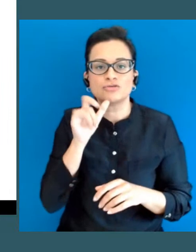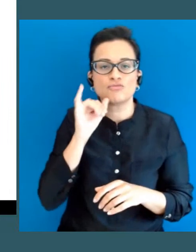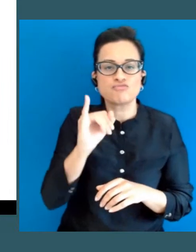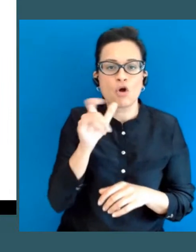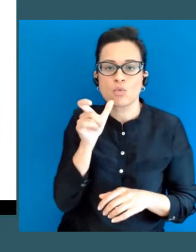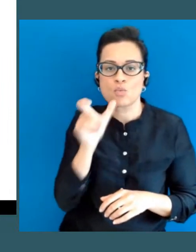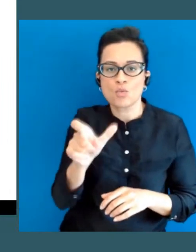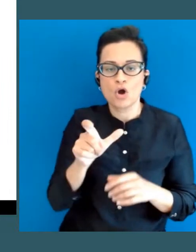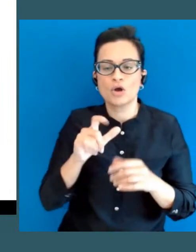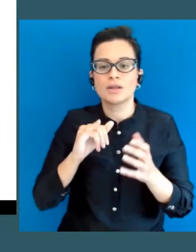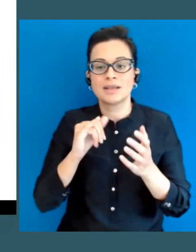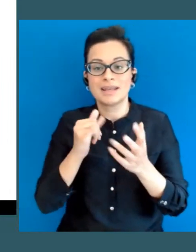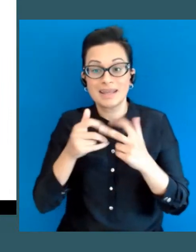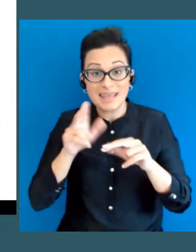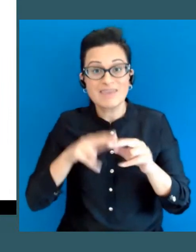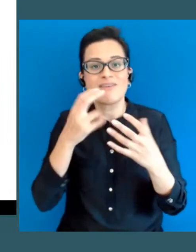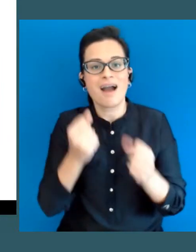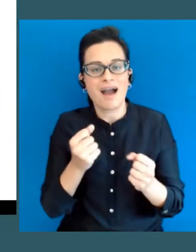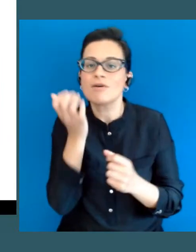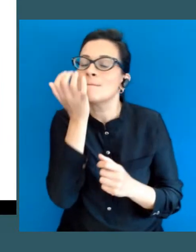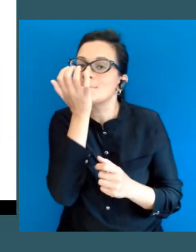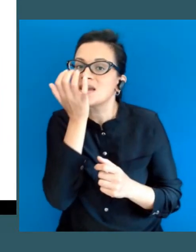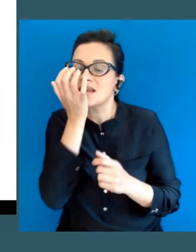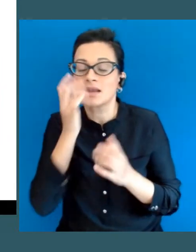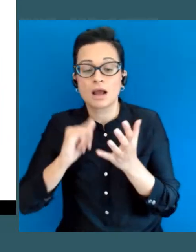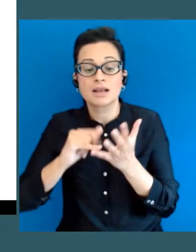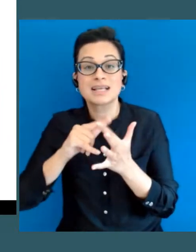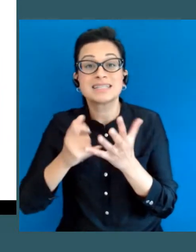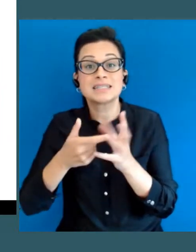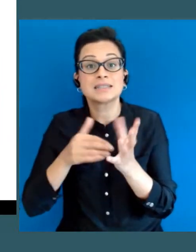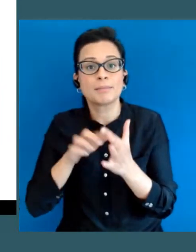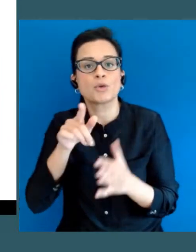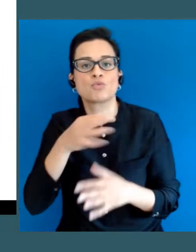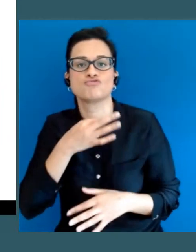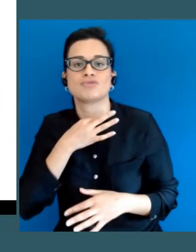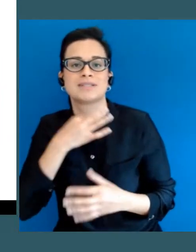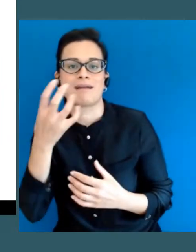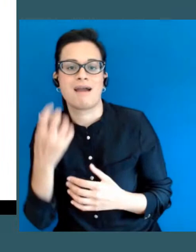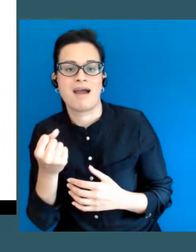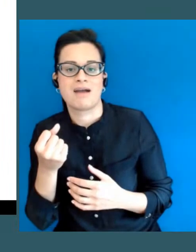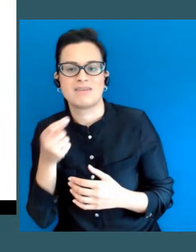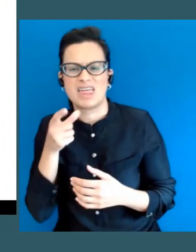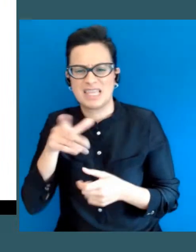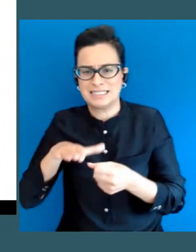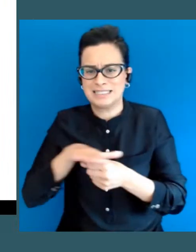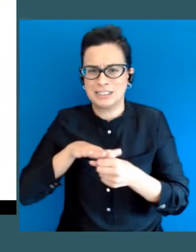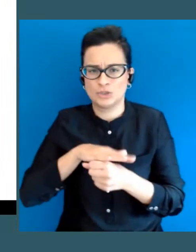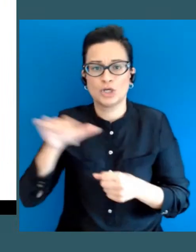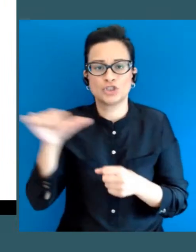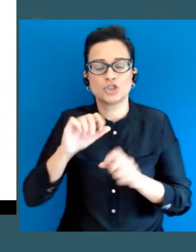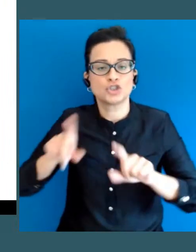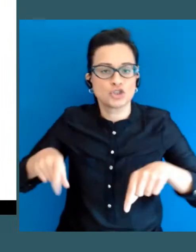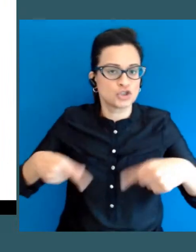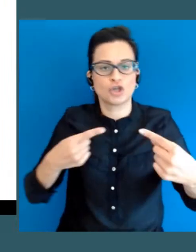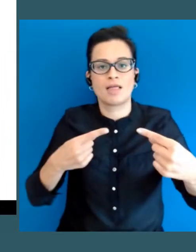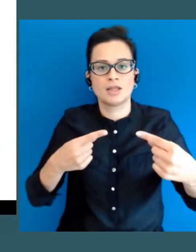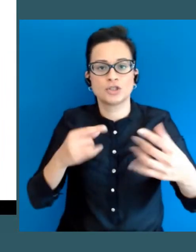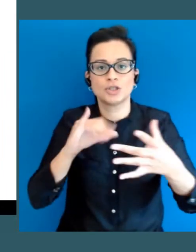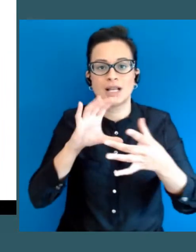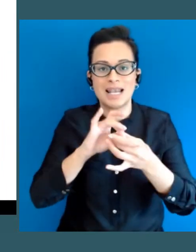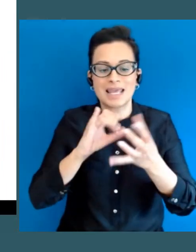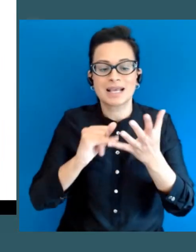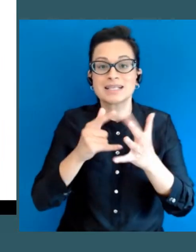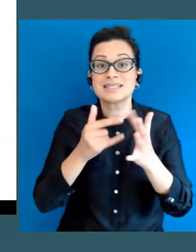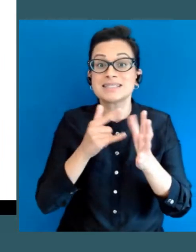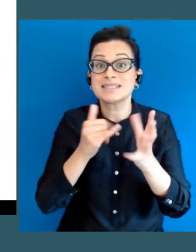And if you have a peanut allergy or sesame allergy, you have a risk. So in this situation, actually, we probably needed to do a challenge to sesame to determine if they actually are